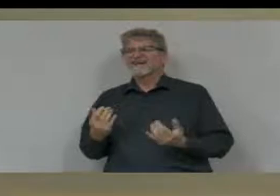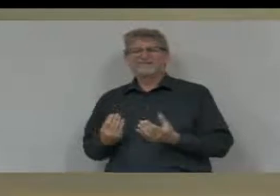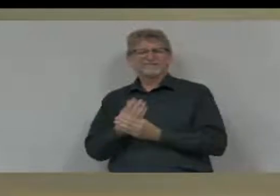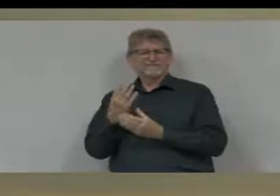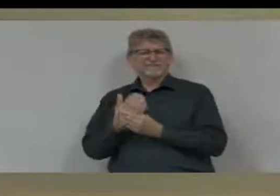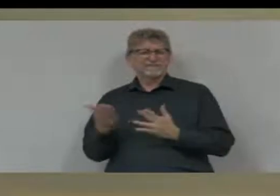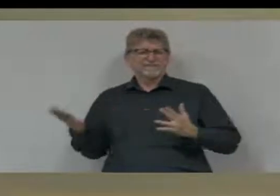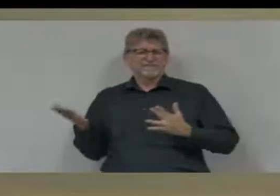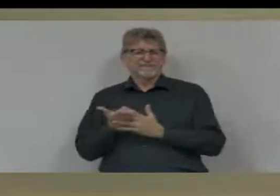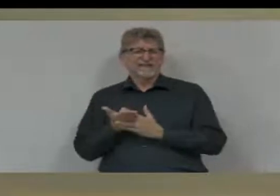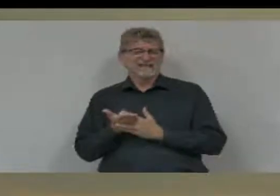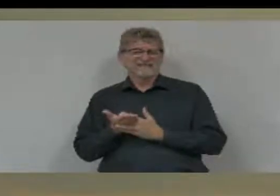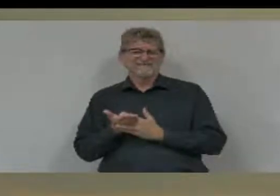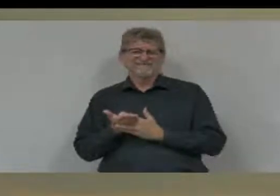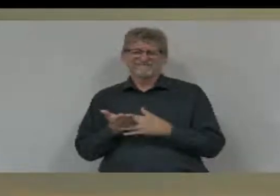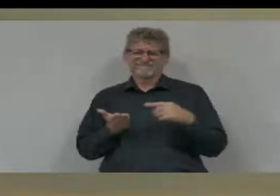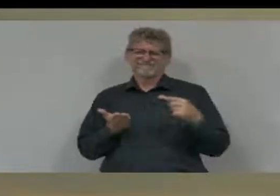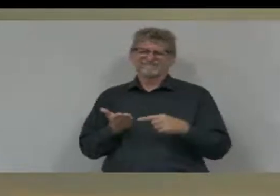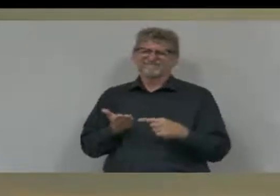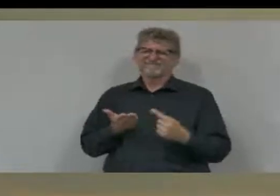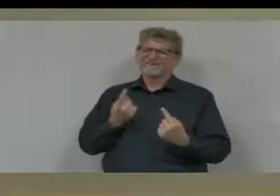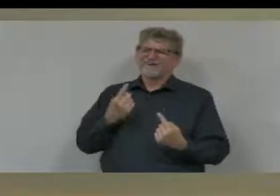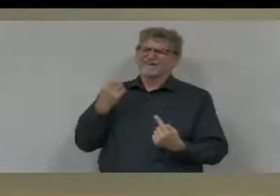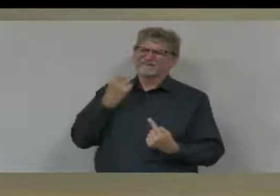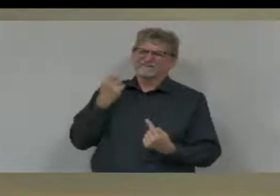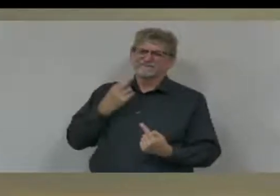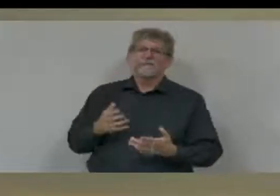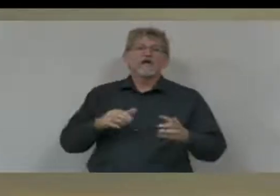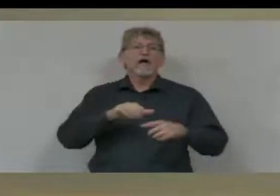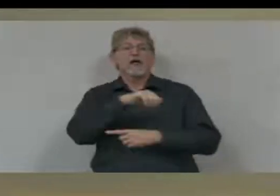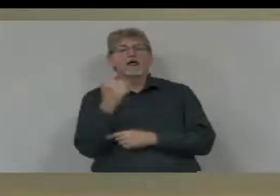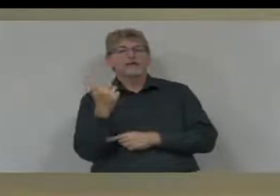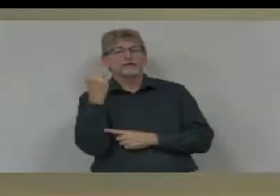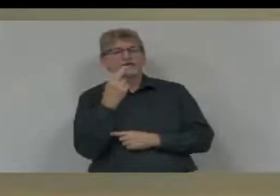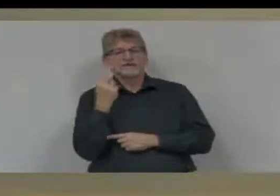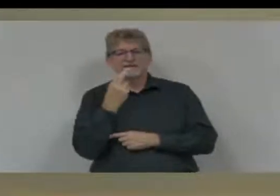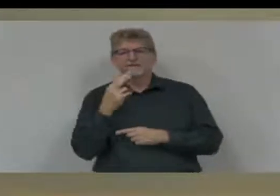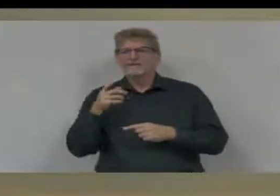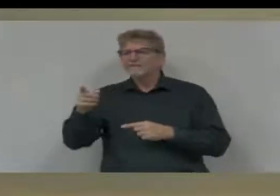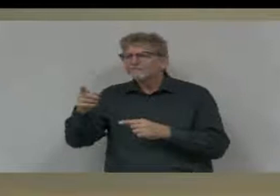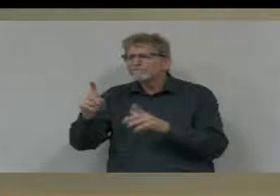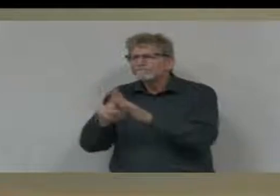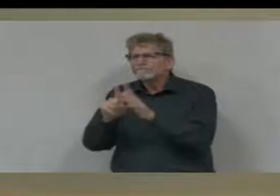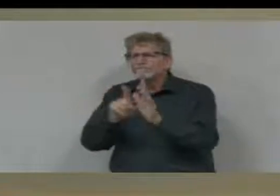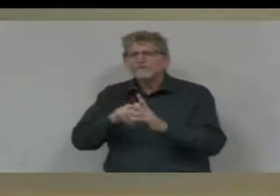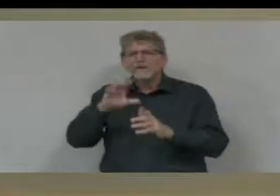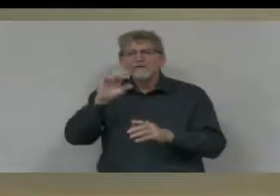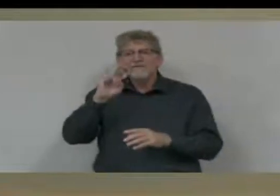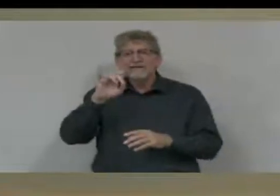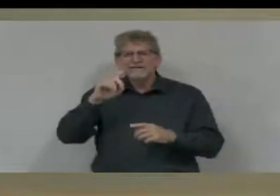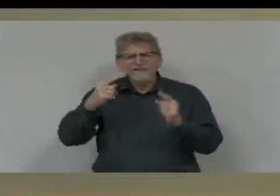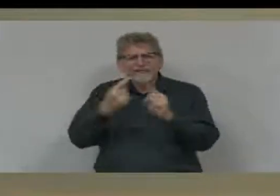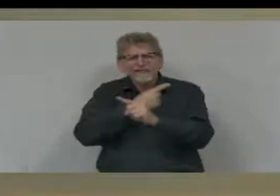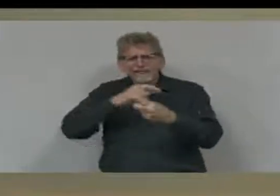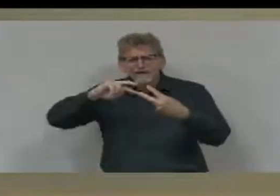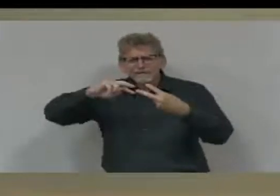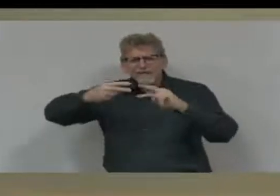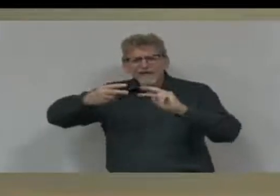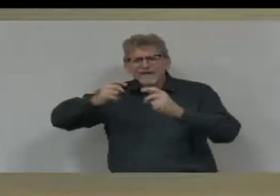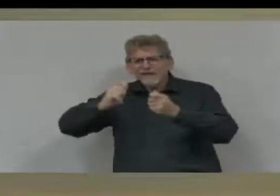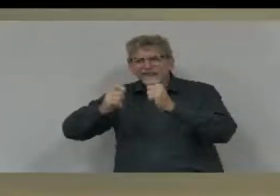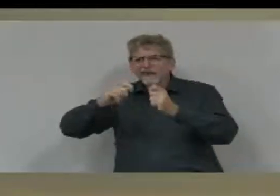that. Our variant strains that we're seeing not only locally but across the state and across the country are part of that